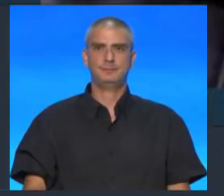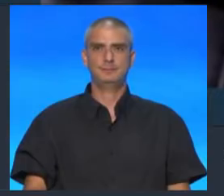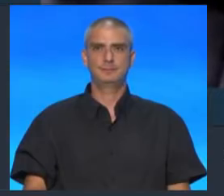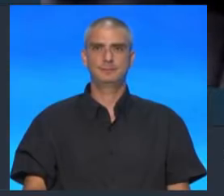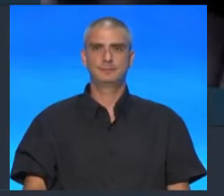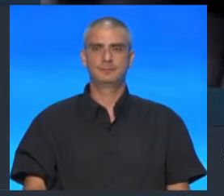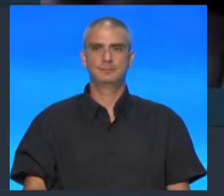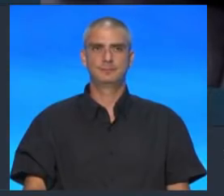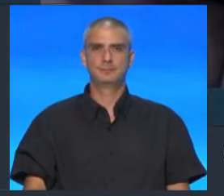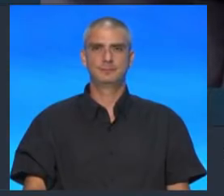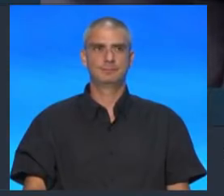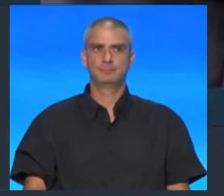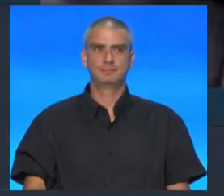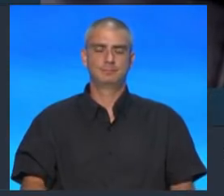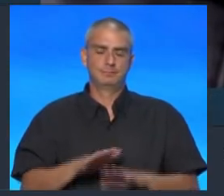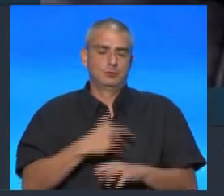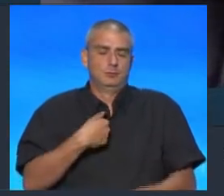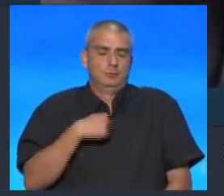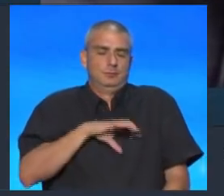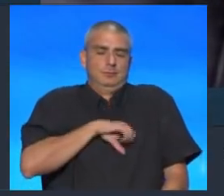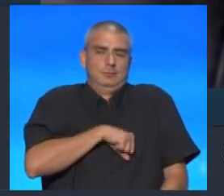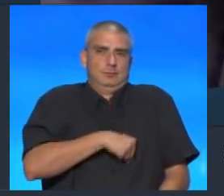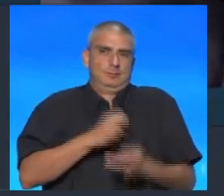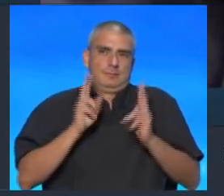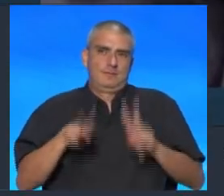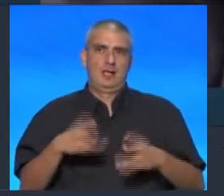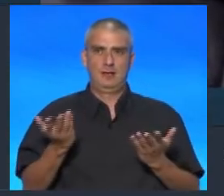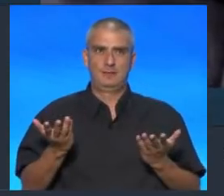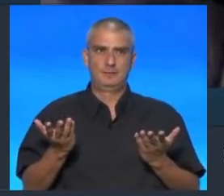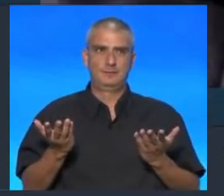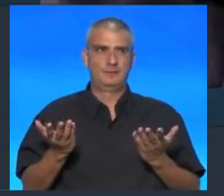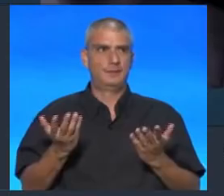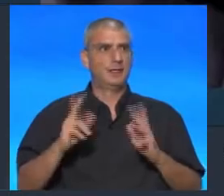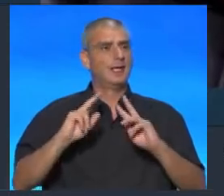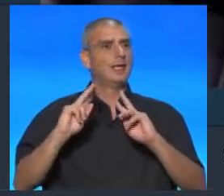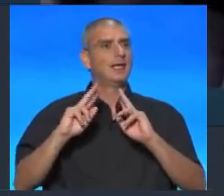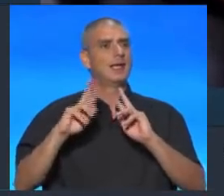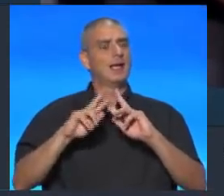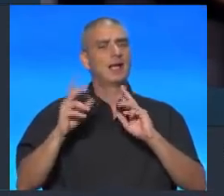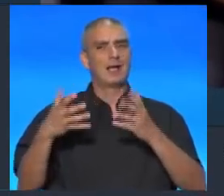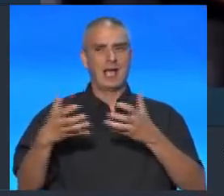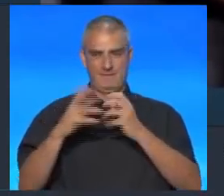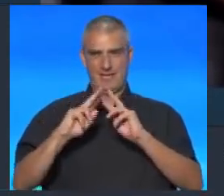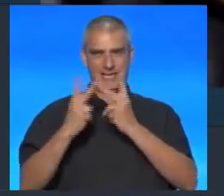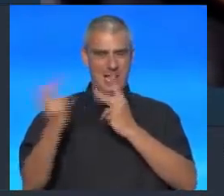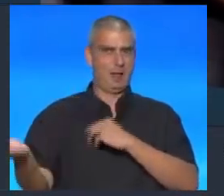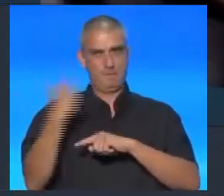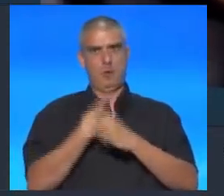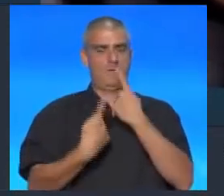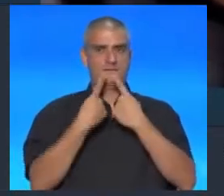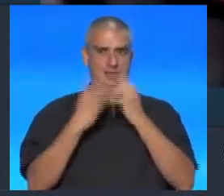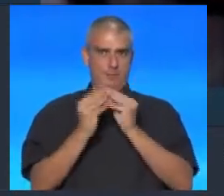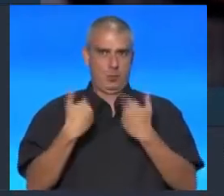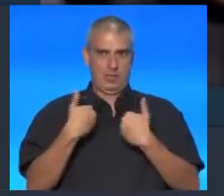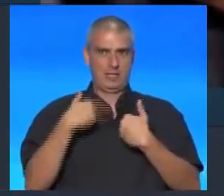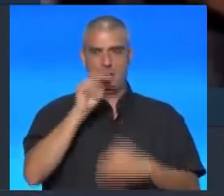my heart just sank. Mm-hmm. When congregants have come up